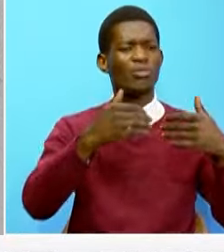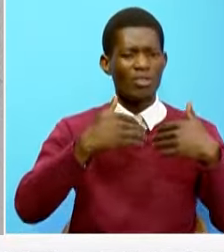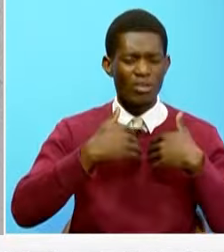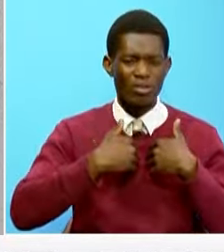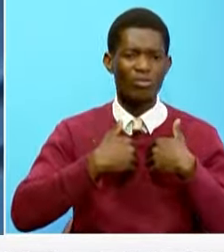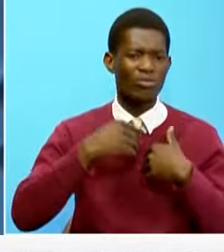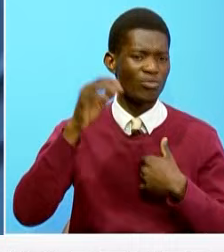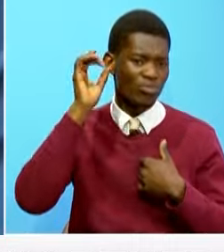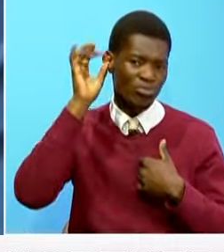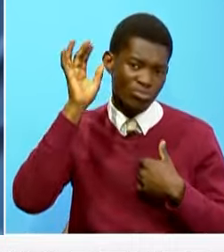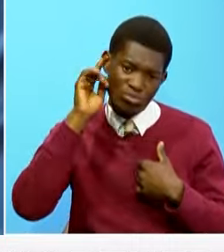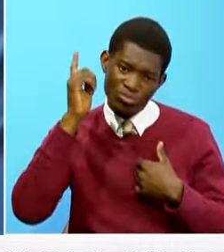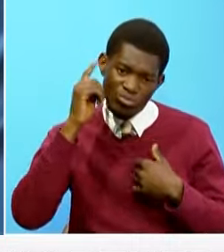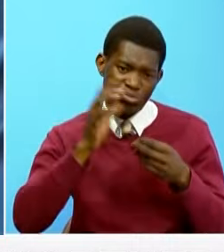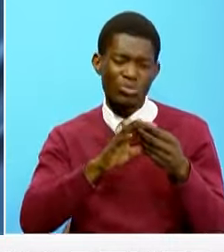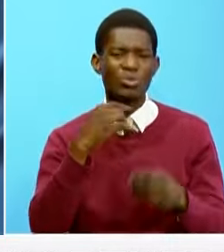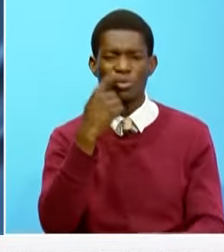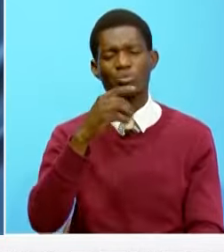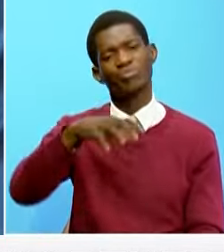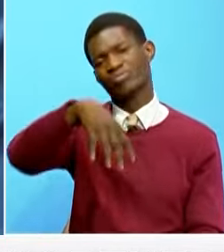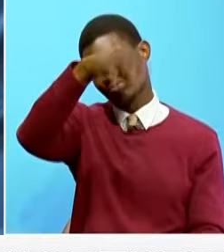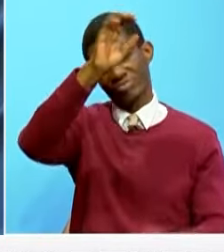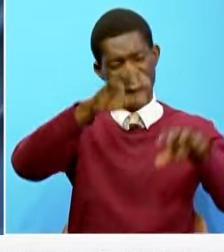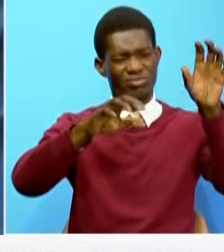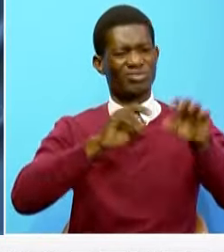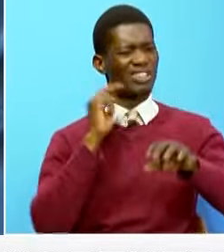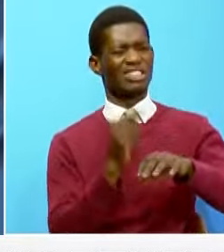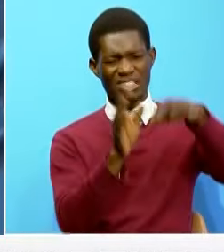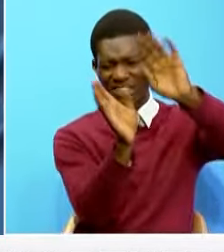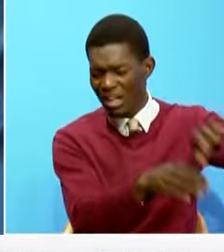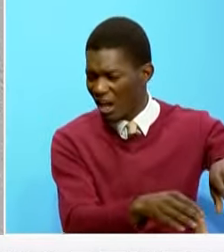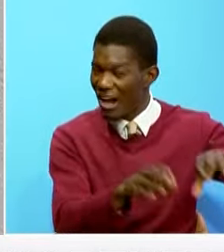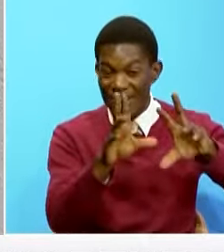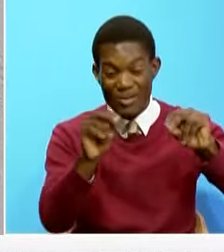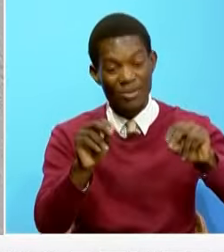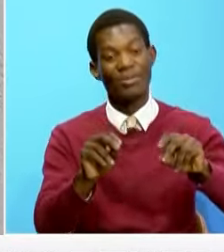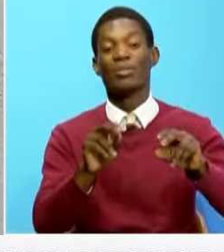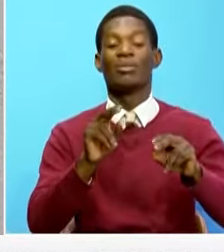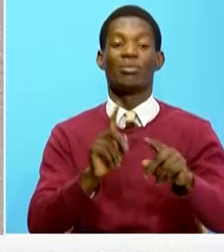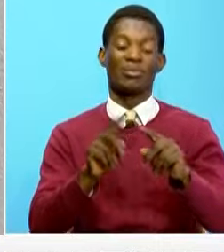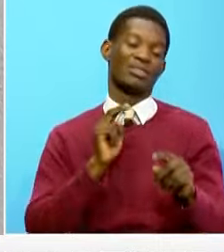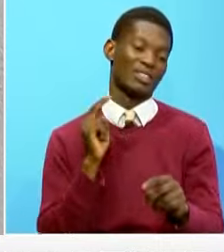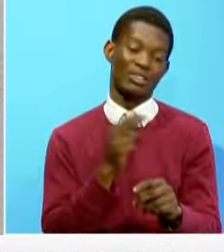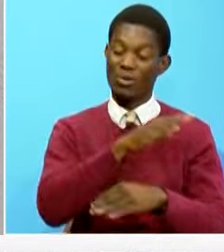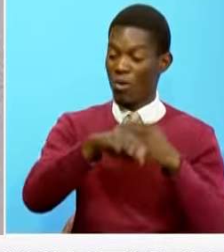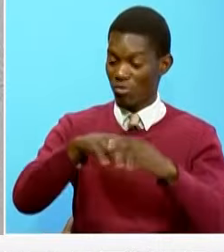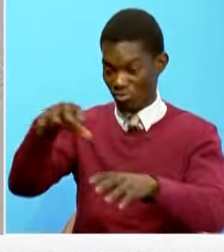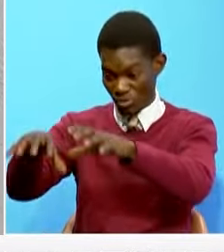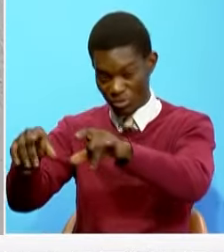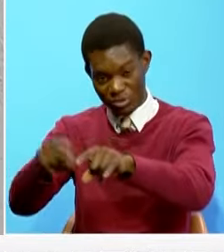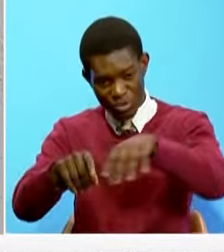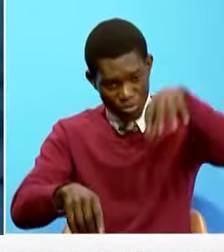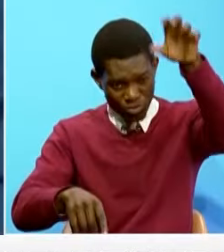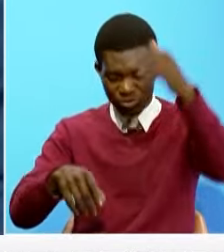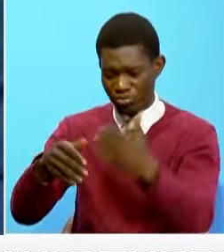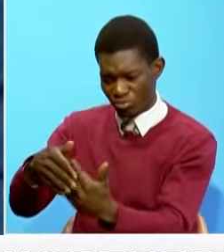are also adults, and we felt we would not leave them out when we have come on board, and so we have also attended to